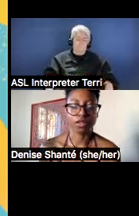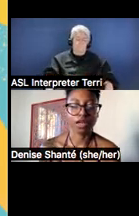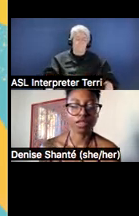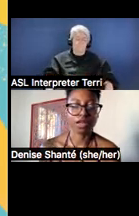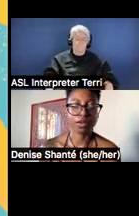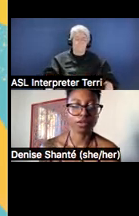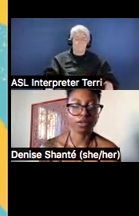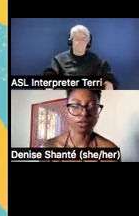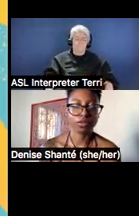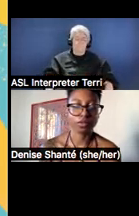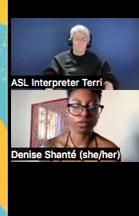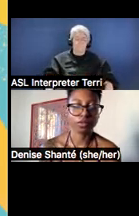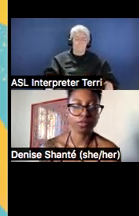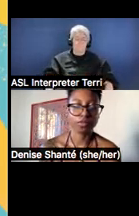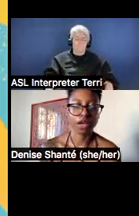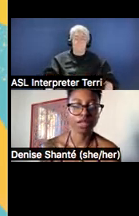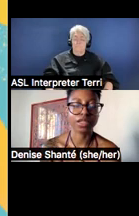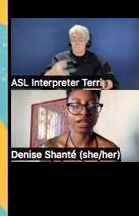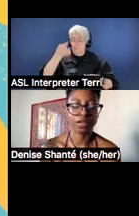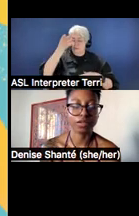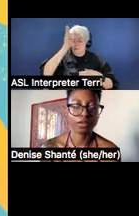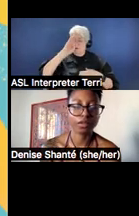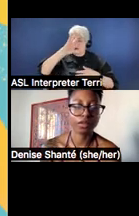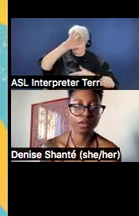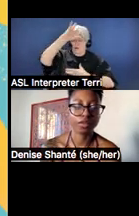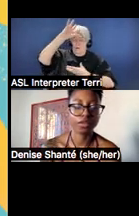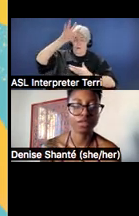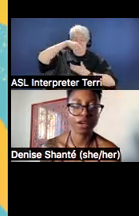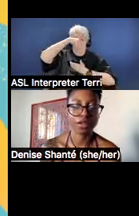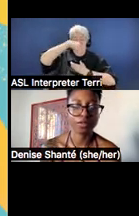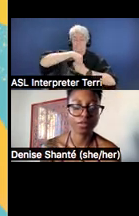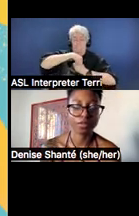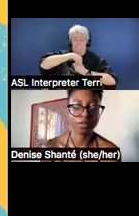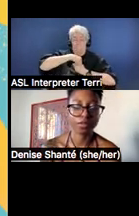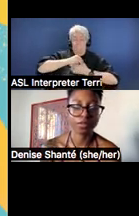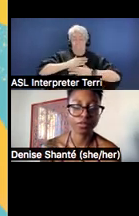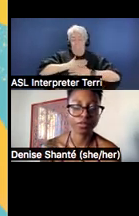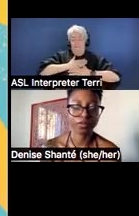And on the exhale, I contain the divine.